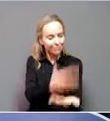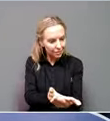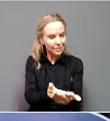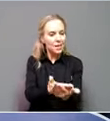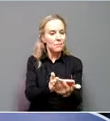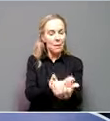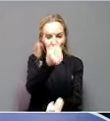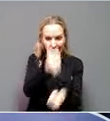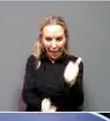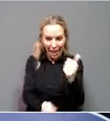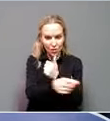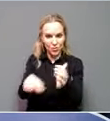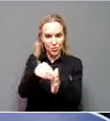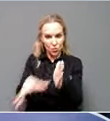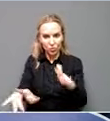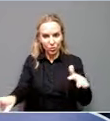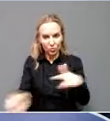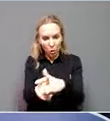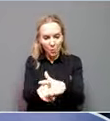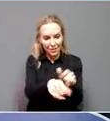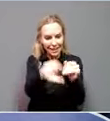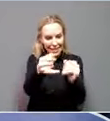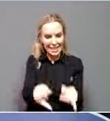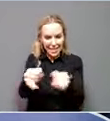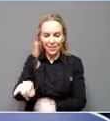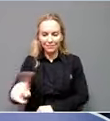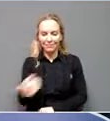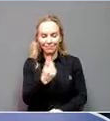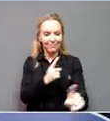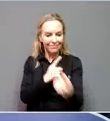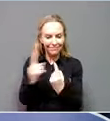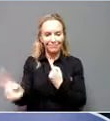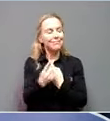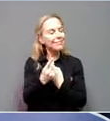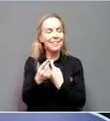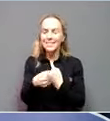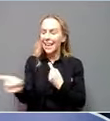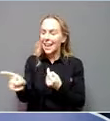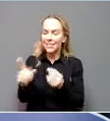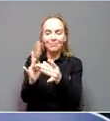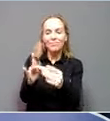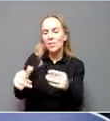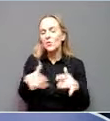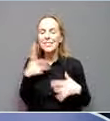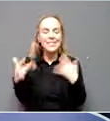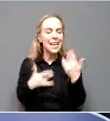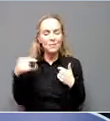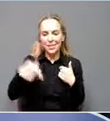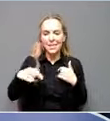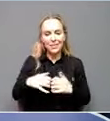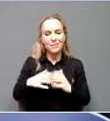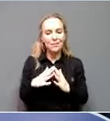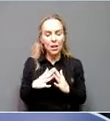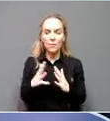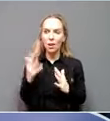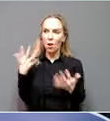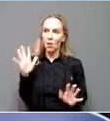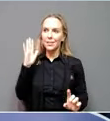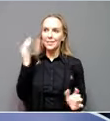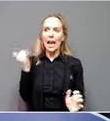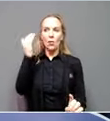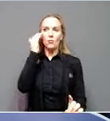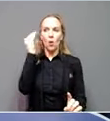came individually came up to talk to me about how excited they were about knowing how many